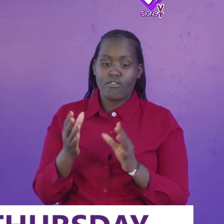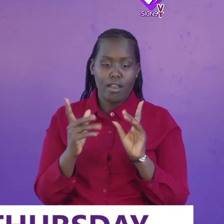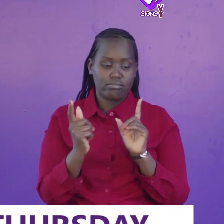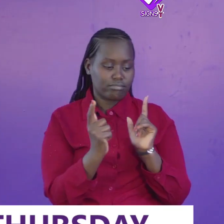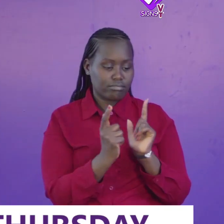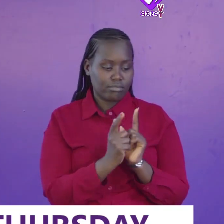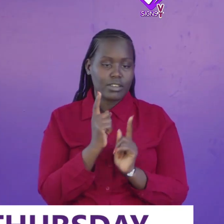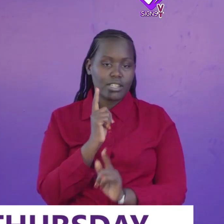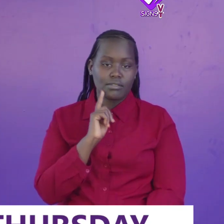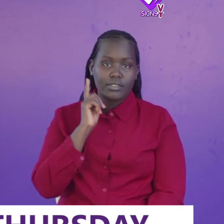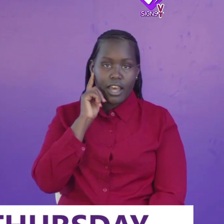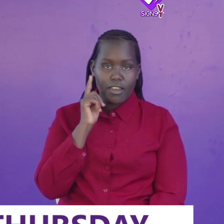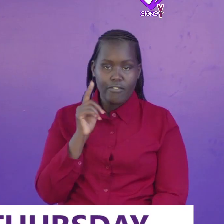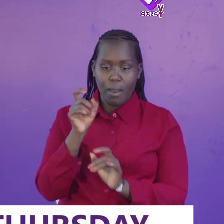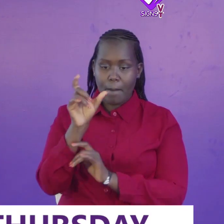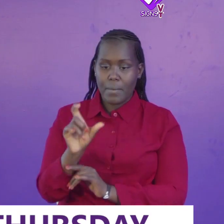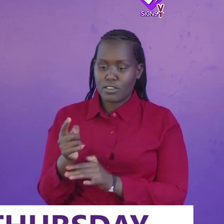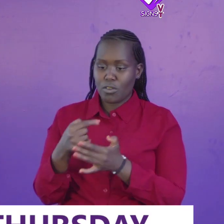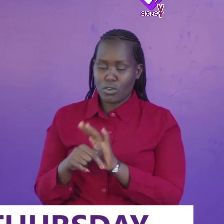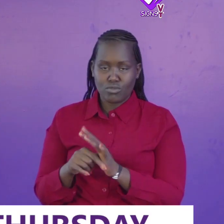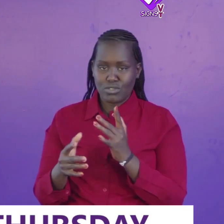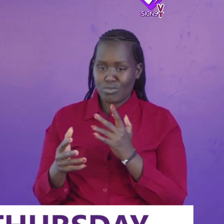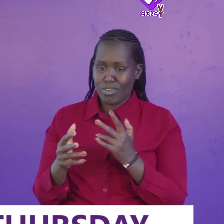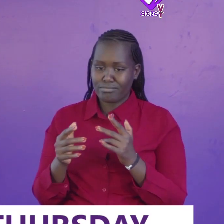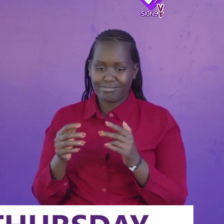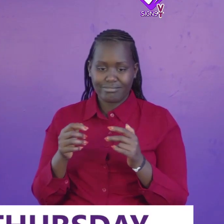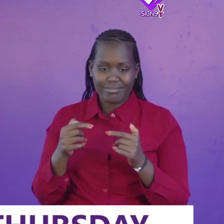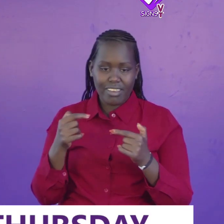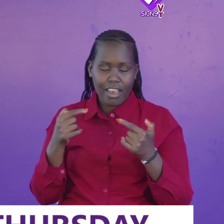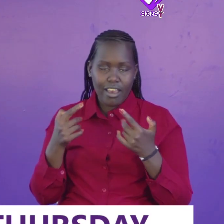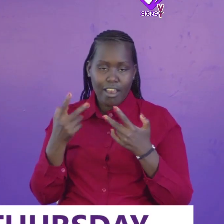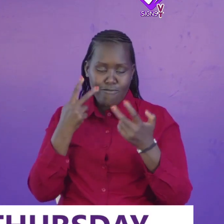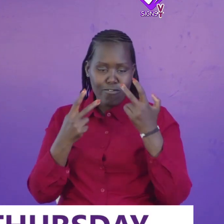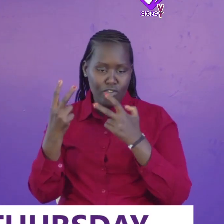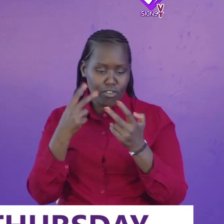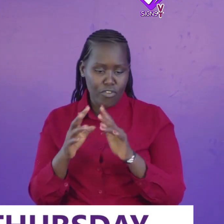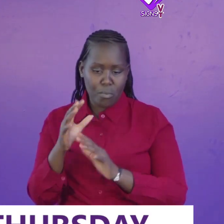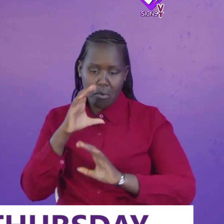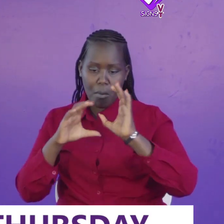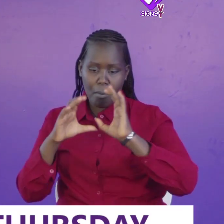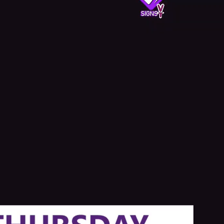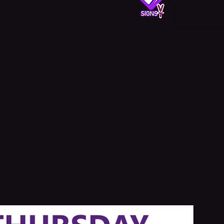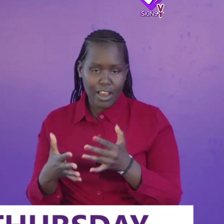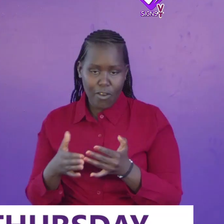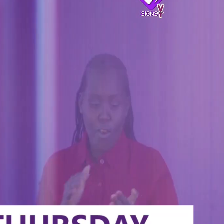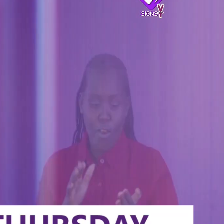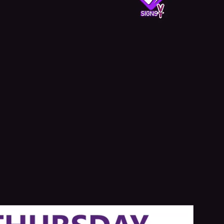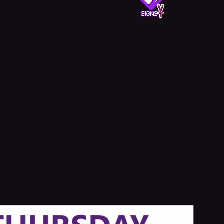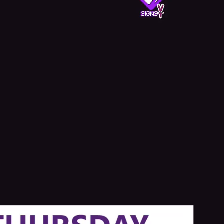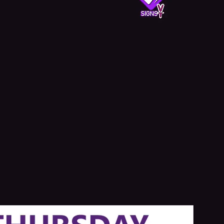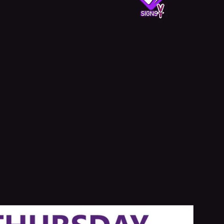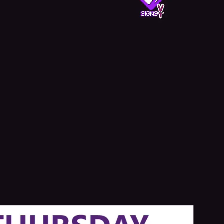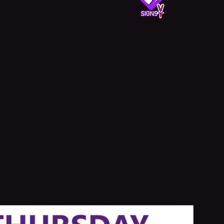a deaf person. What was your take? Kama mliongea vipi? Na naona hapa comment section mambo inachemka. Kumbe sign language ni